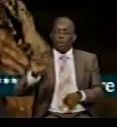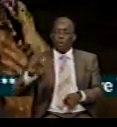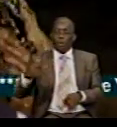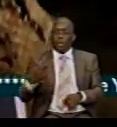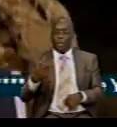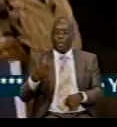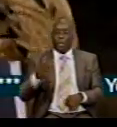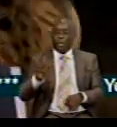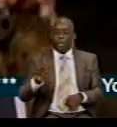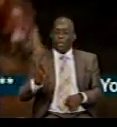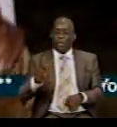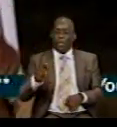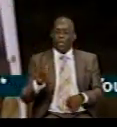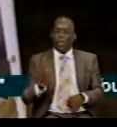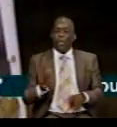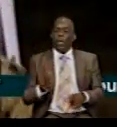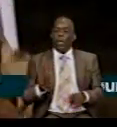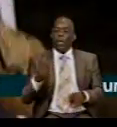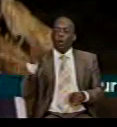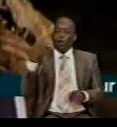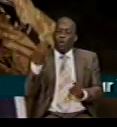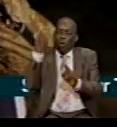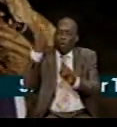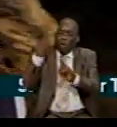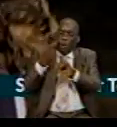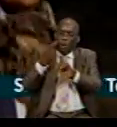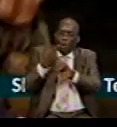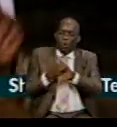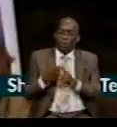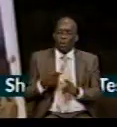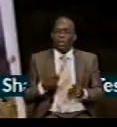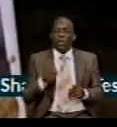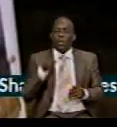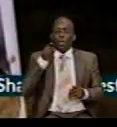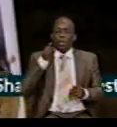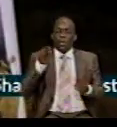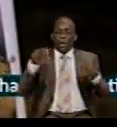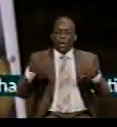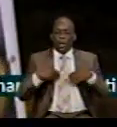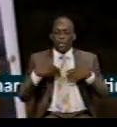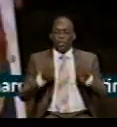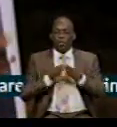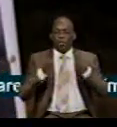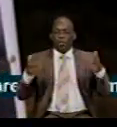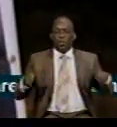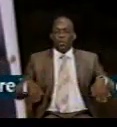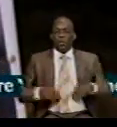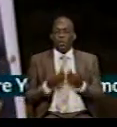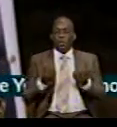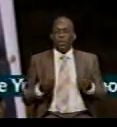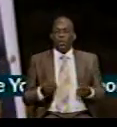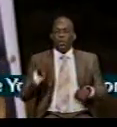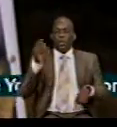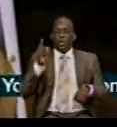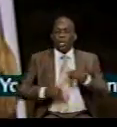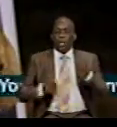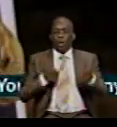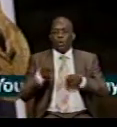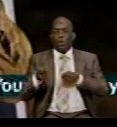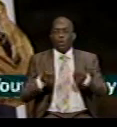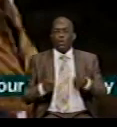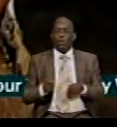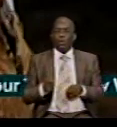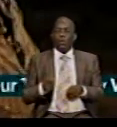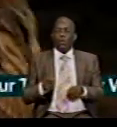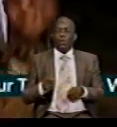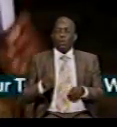But over 3 weeks now, I will encounter big challenges and I couldn't hold myself. And a friend of